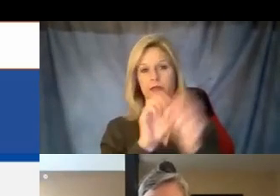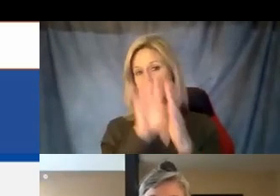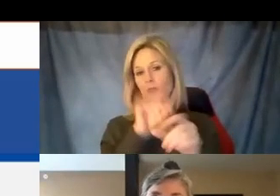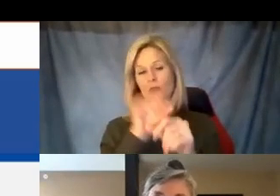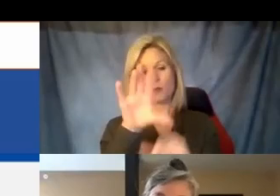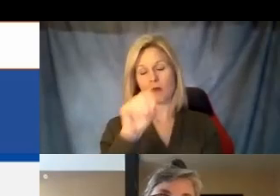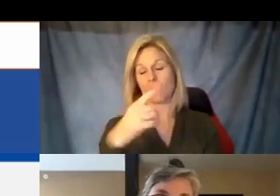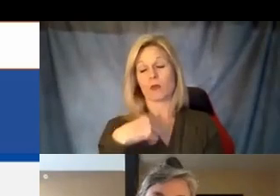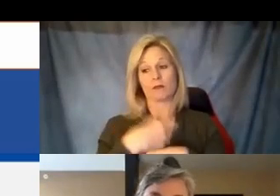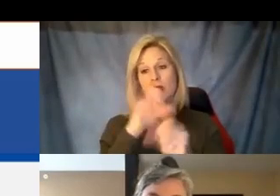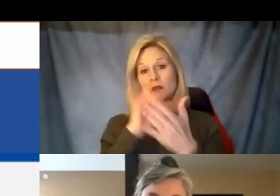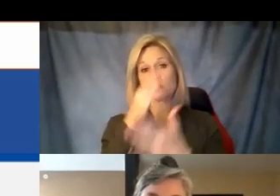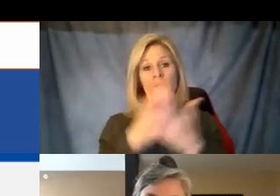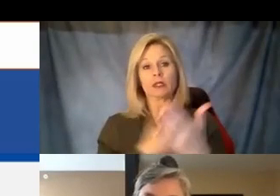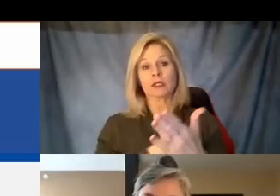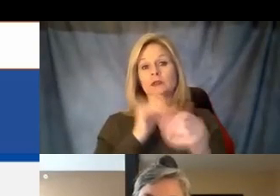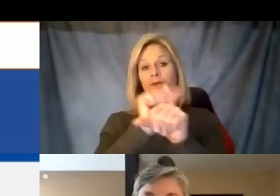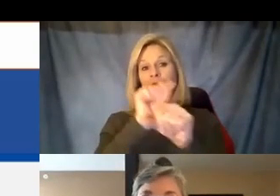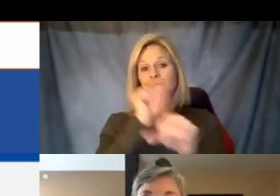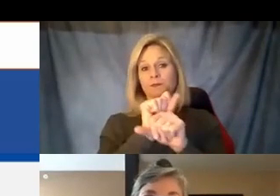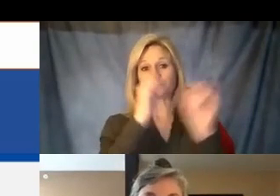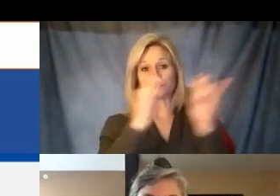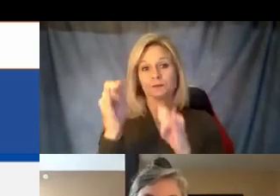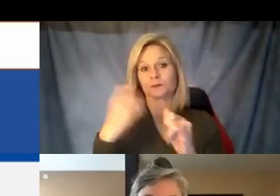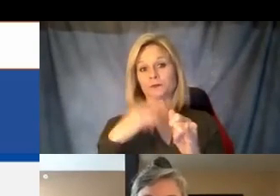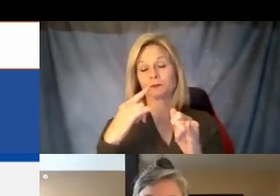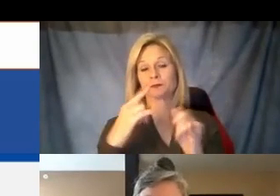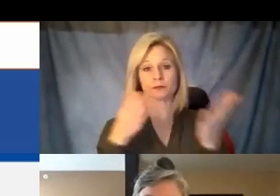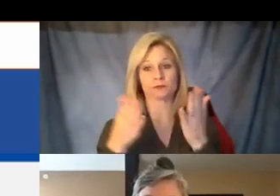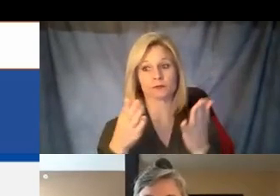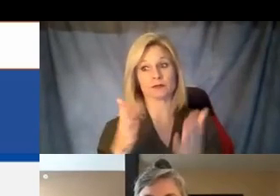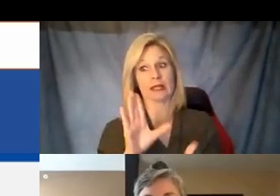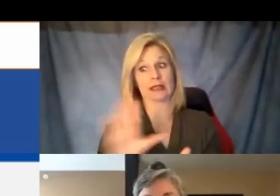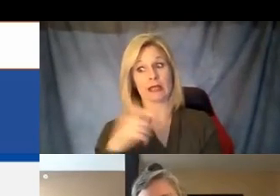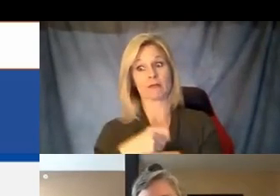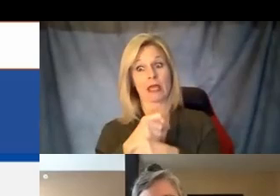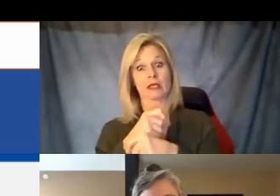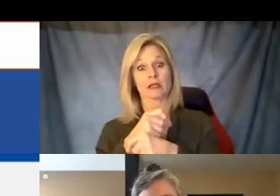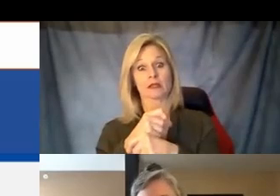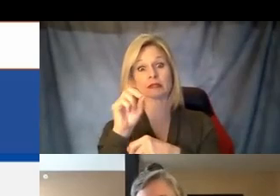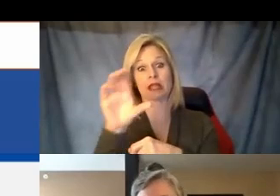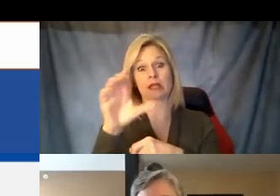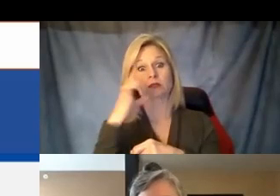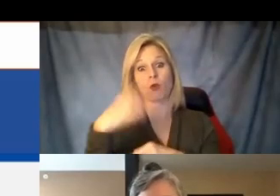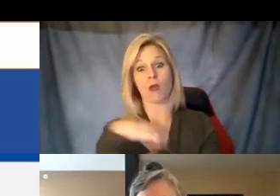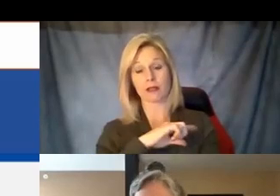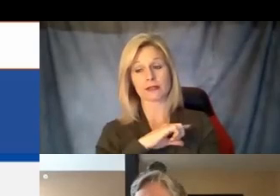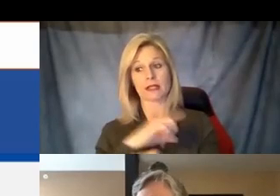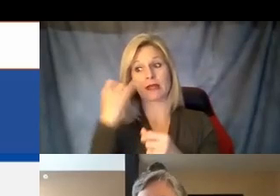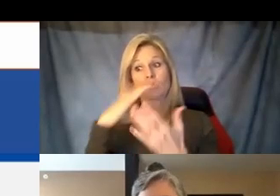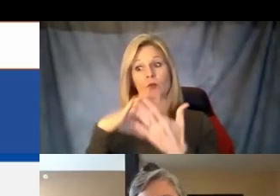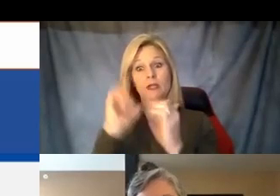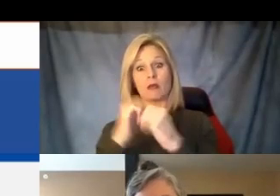part of our work with the individuals that we serve. They make documents with us, If they're learning how to make film so